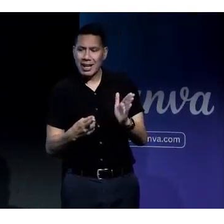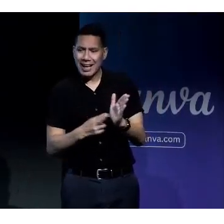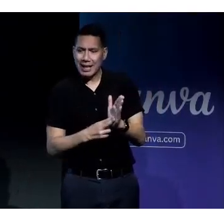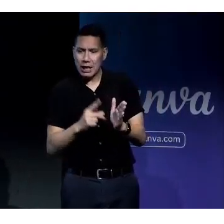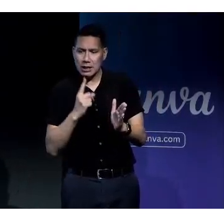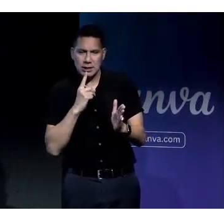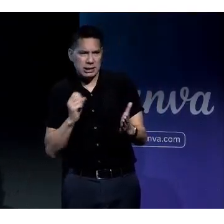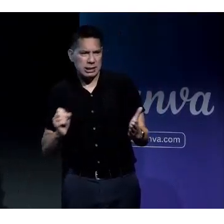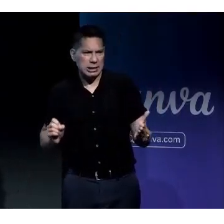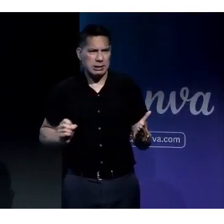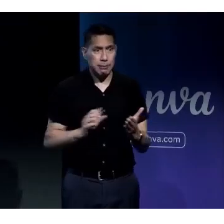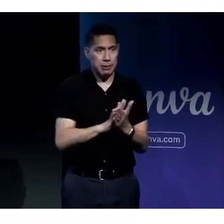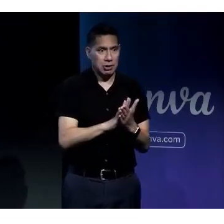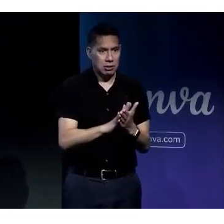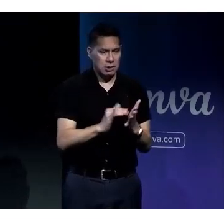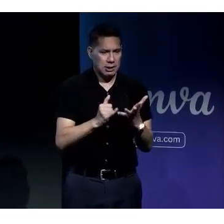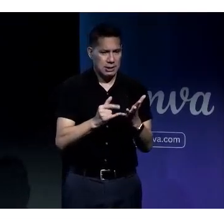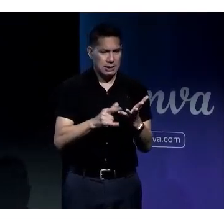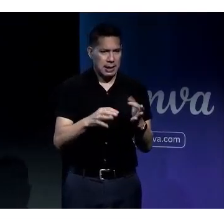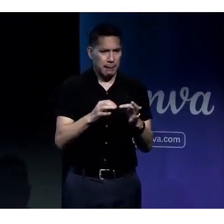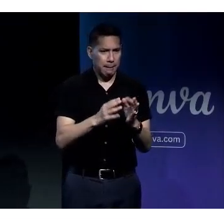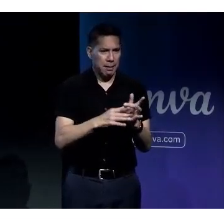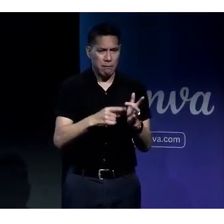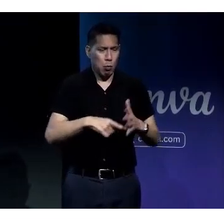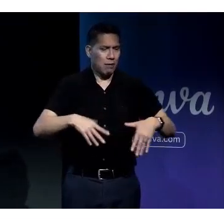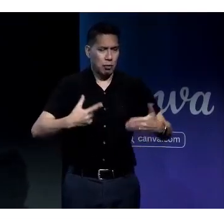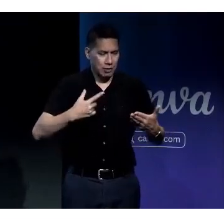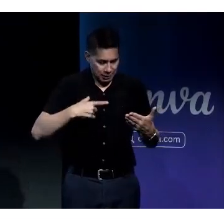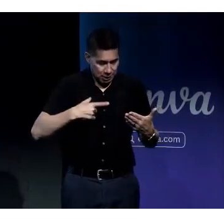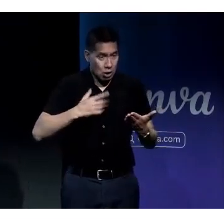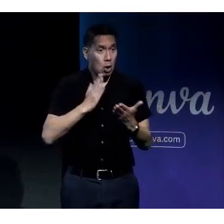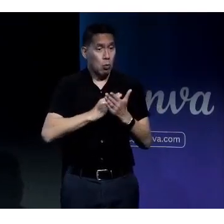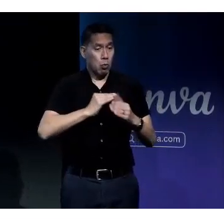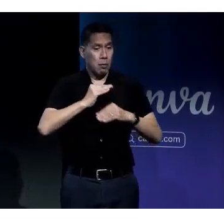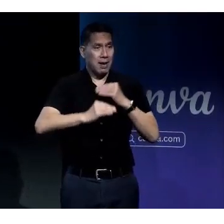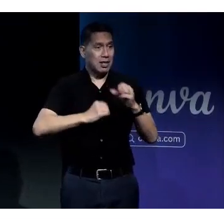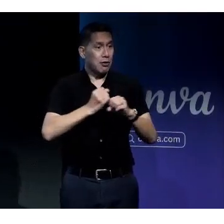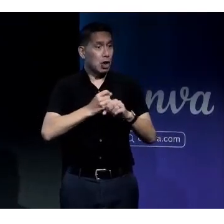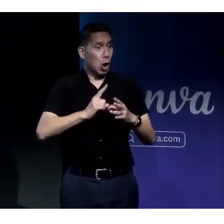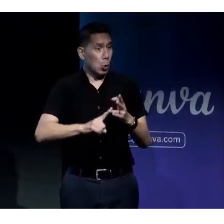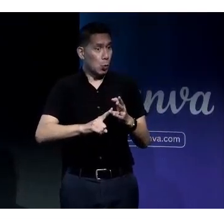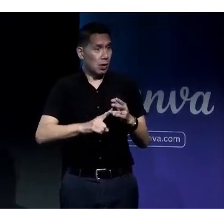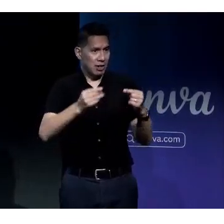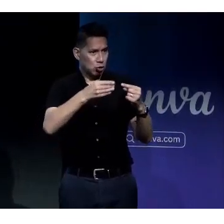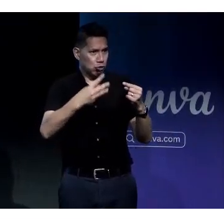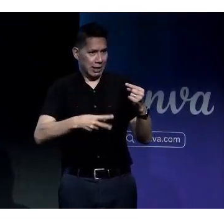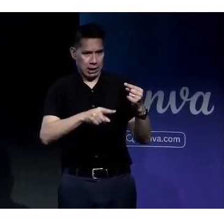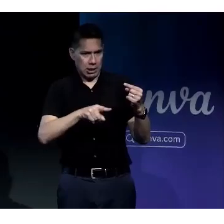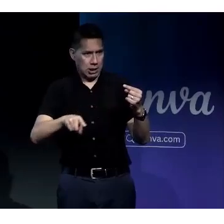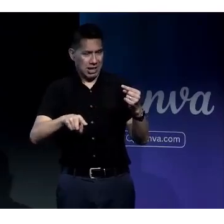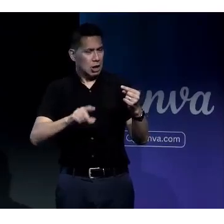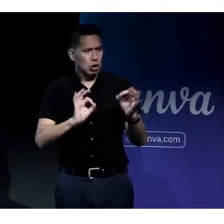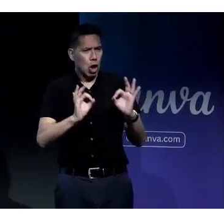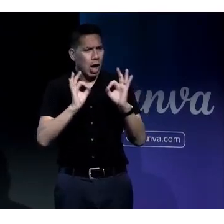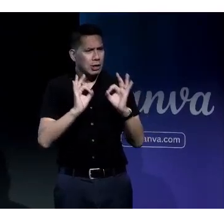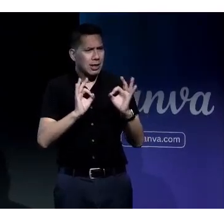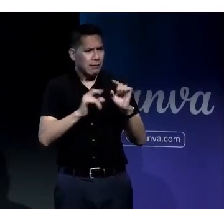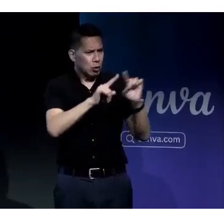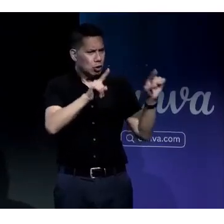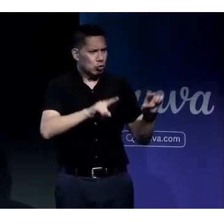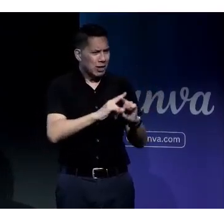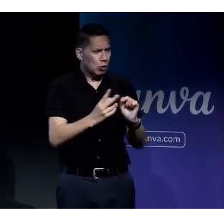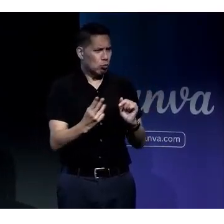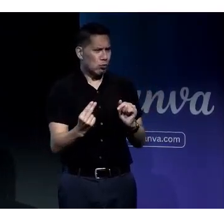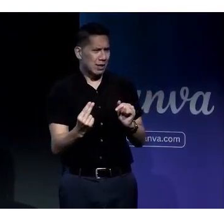for whatever reason, that will actually completely replace the go in the tree, which it's not ideal for a screen reader user, but they